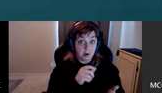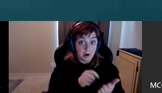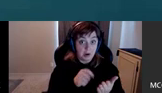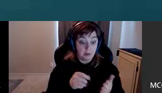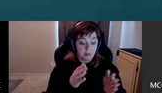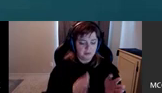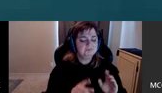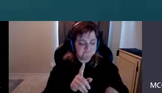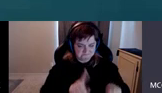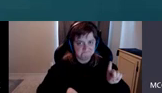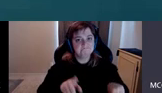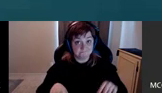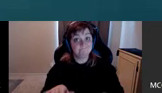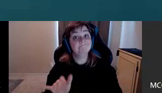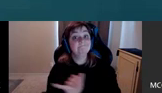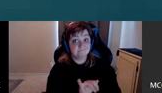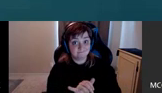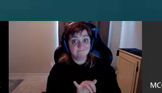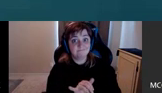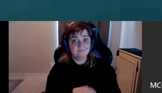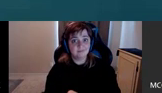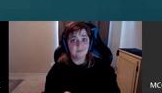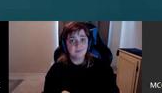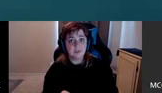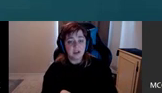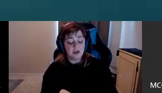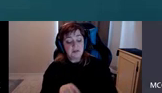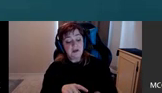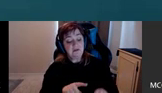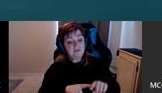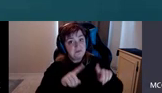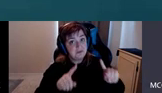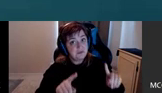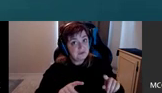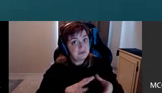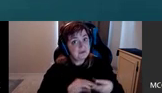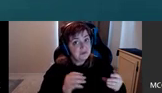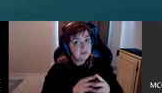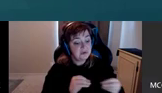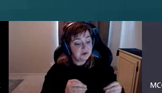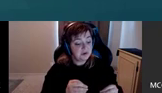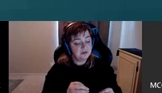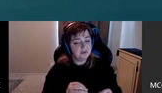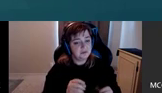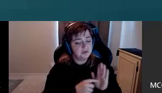there are stories, like when we were talking about growing up in a fundamentalist Christian household,